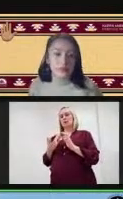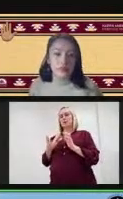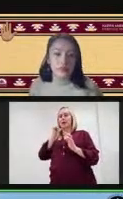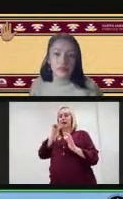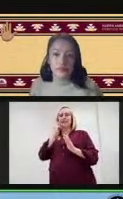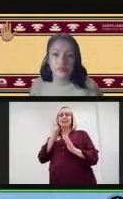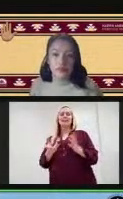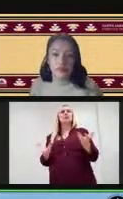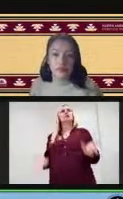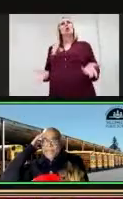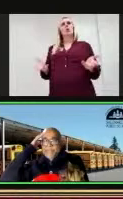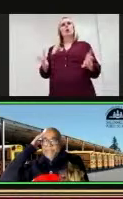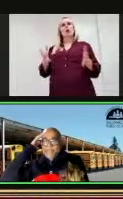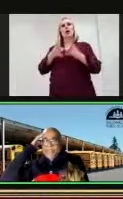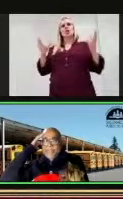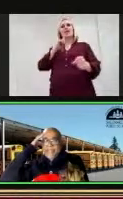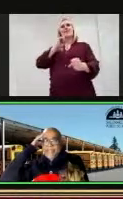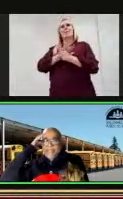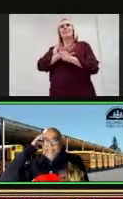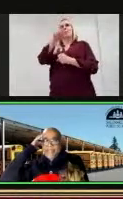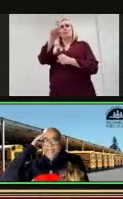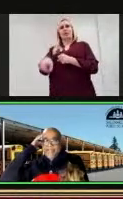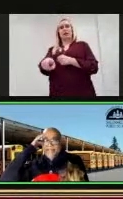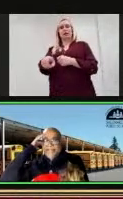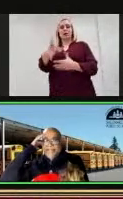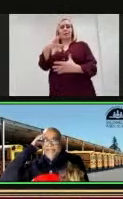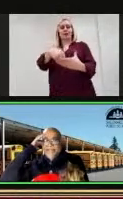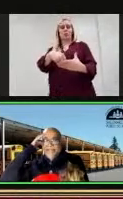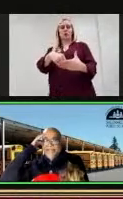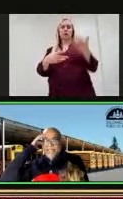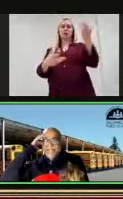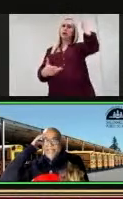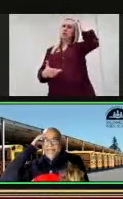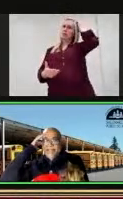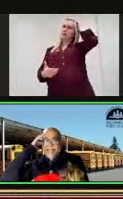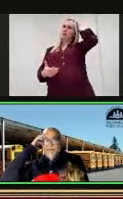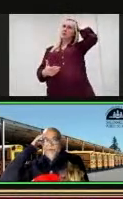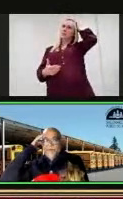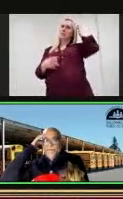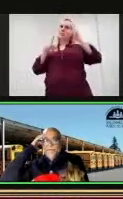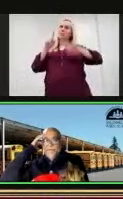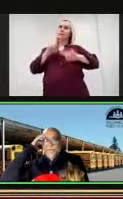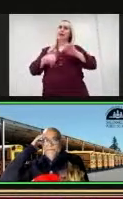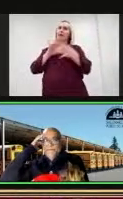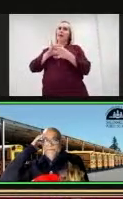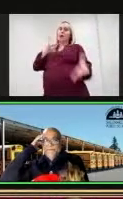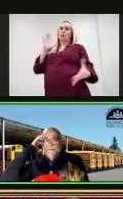a lot of commitment we need, and we just can't let go.